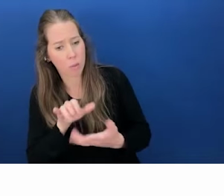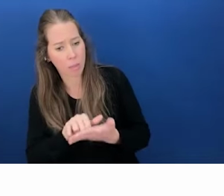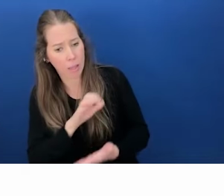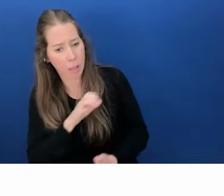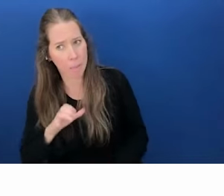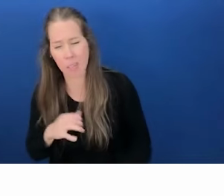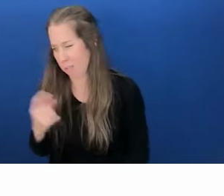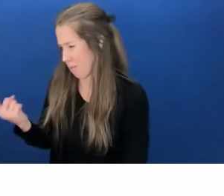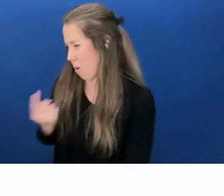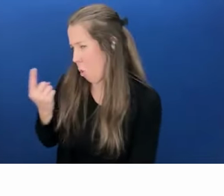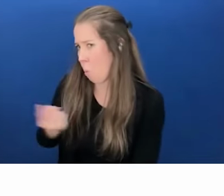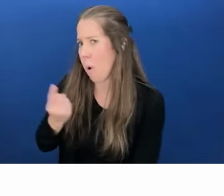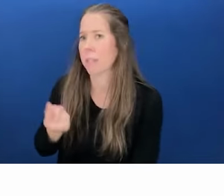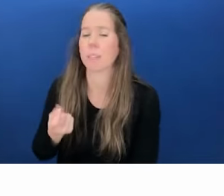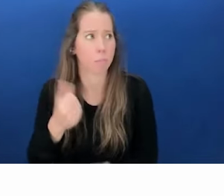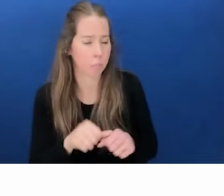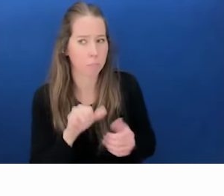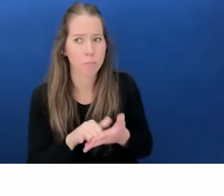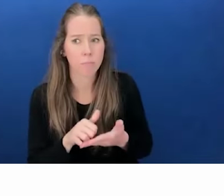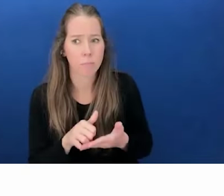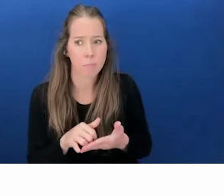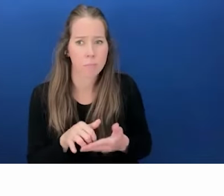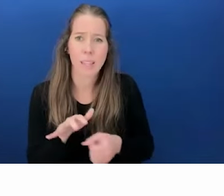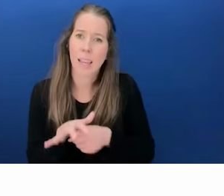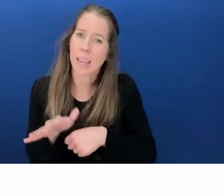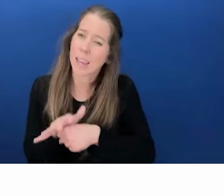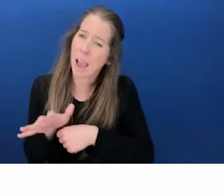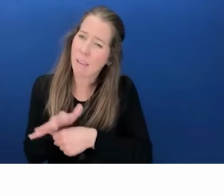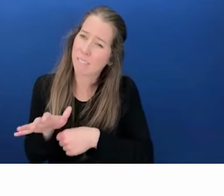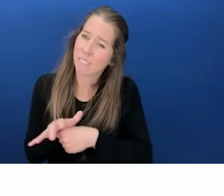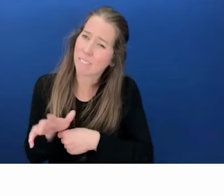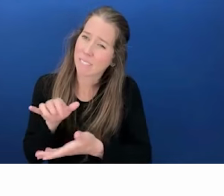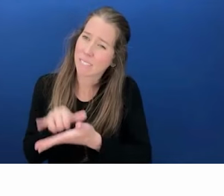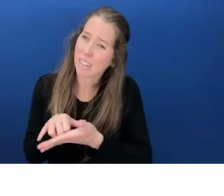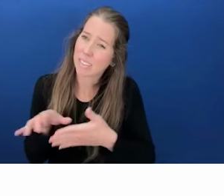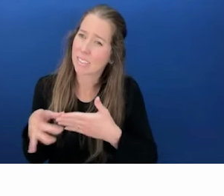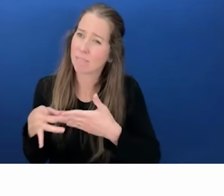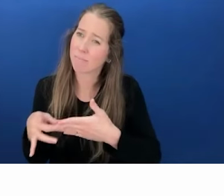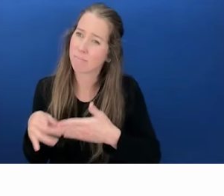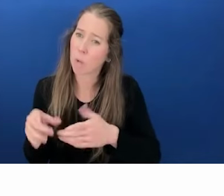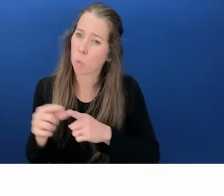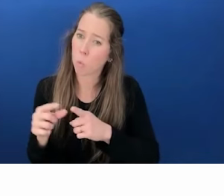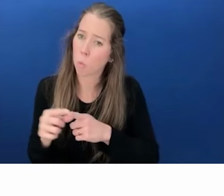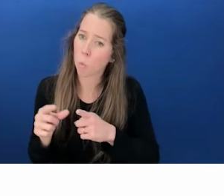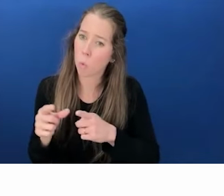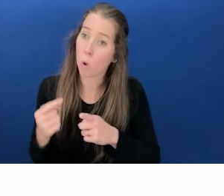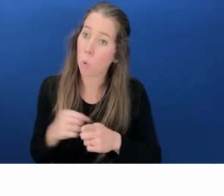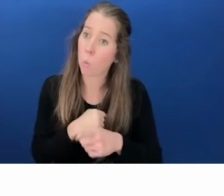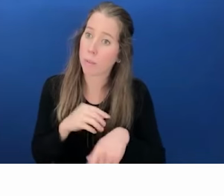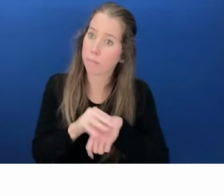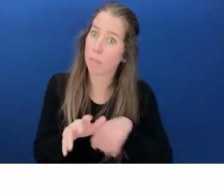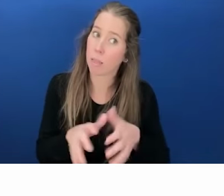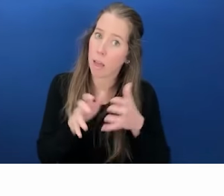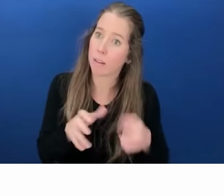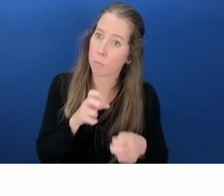always, but I remember that was brought up in the Senate. well, enough is Yeah. a floaty question. So we've caused a lot of trouble in